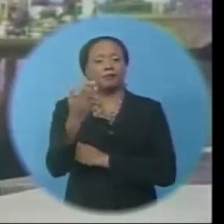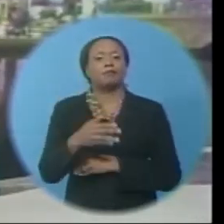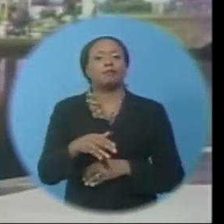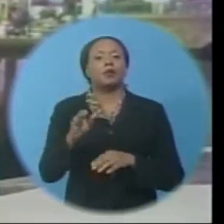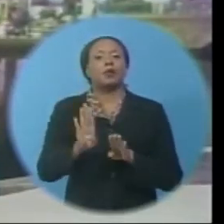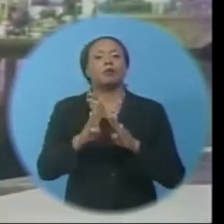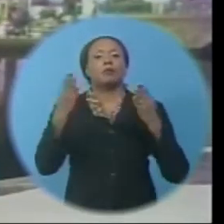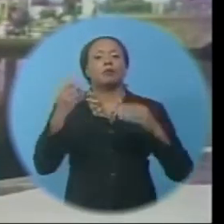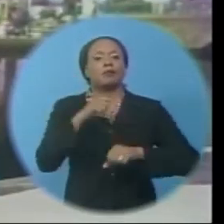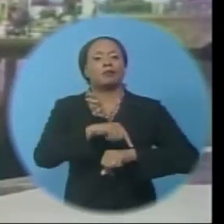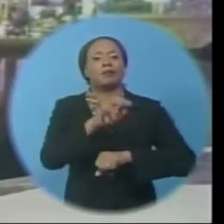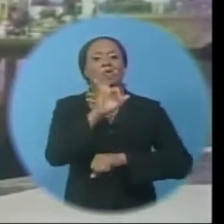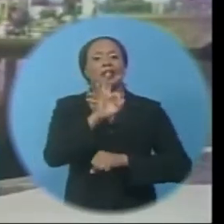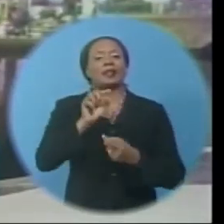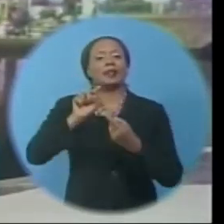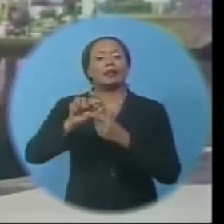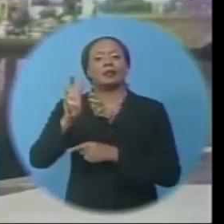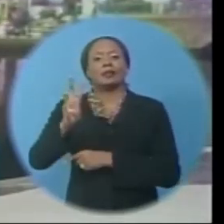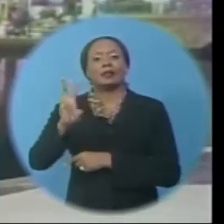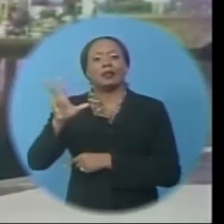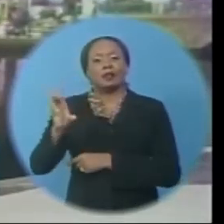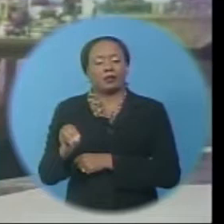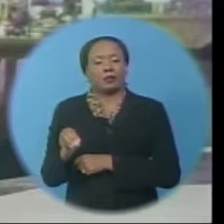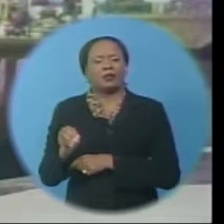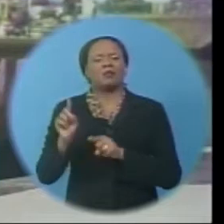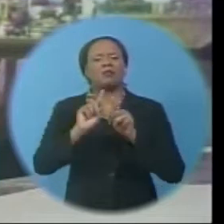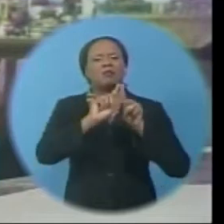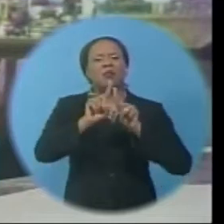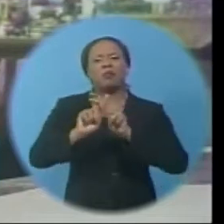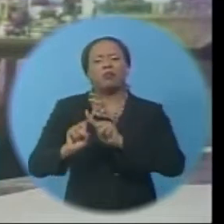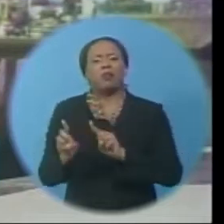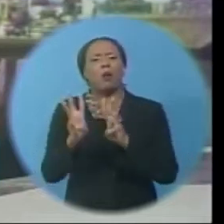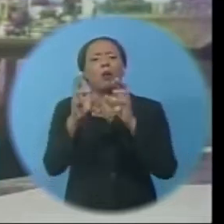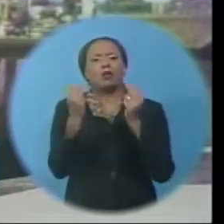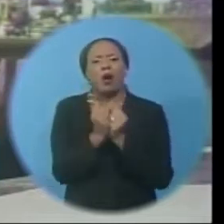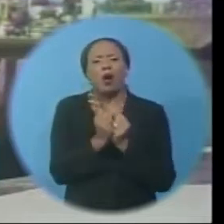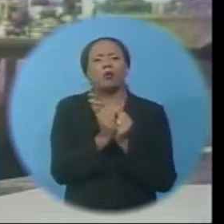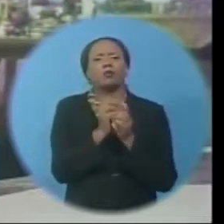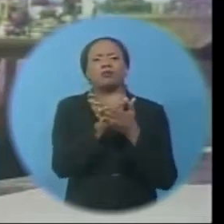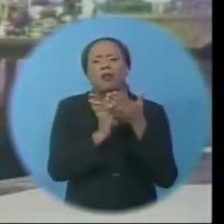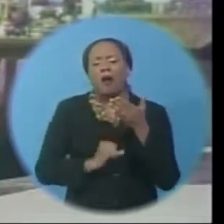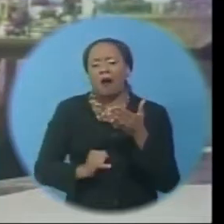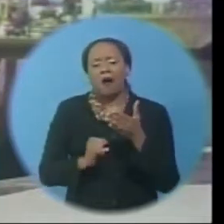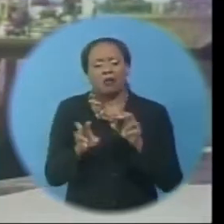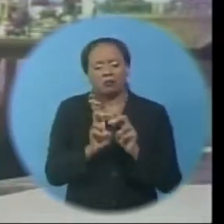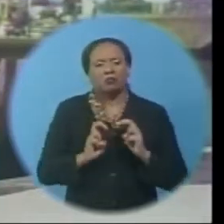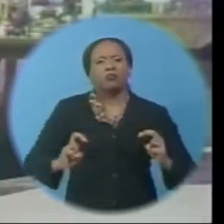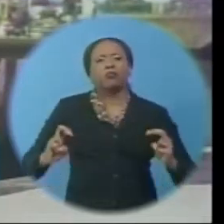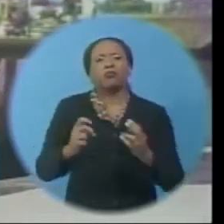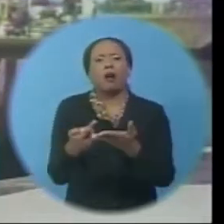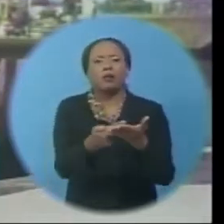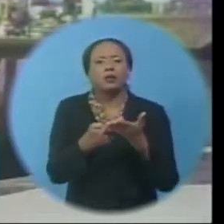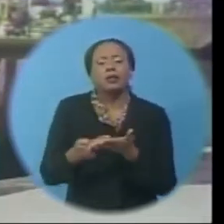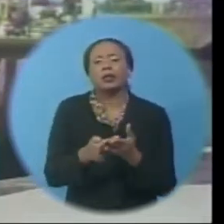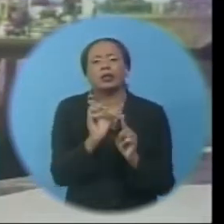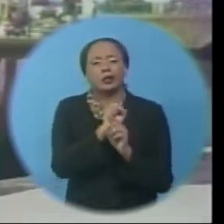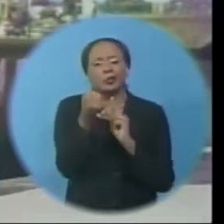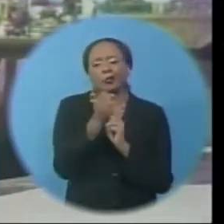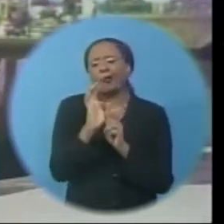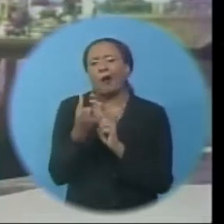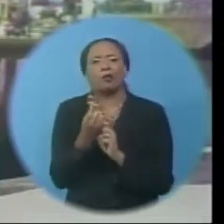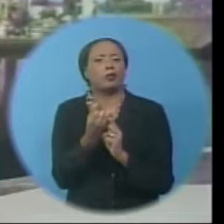until 6:30 at BCC, and it will feature workshops in the arts, panel discussions on social and cultural issues, and daily